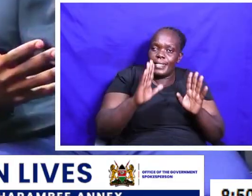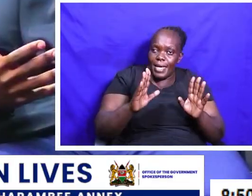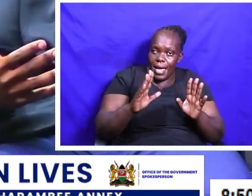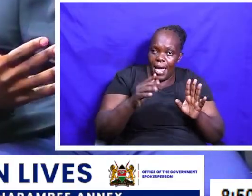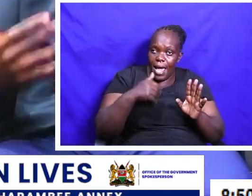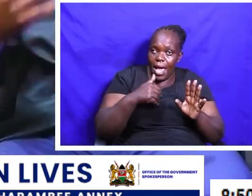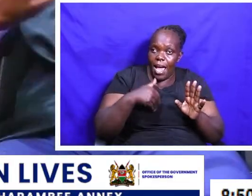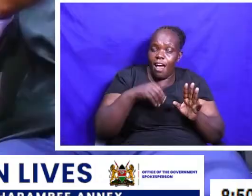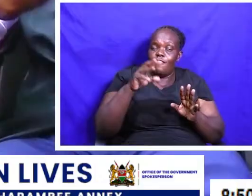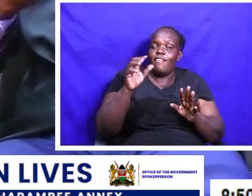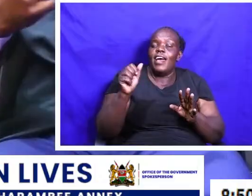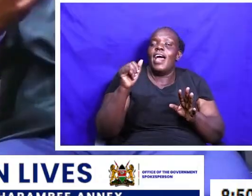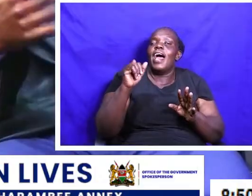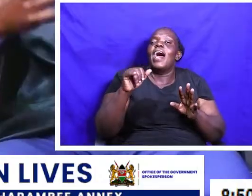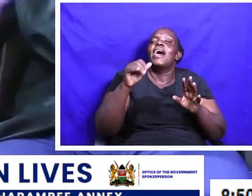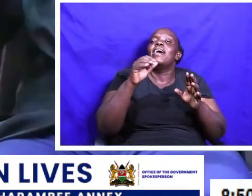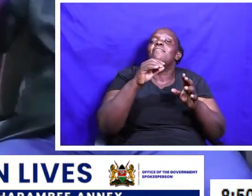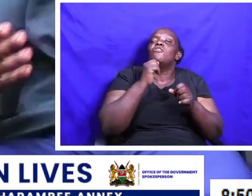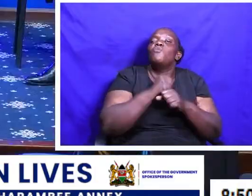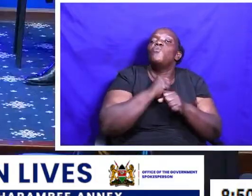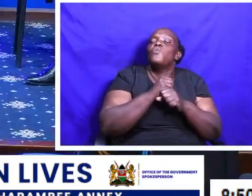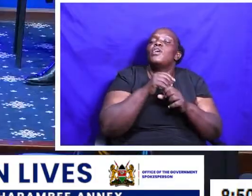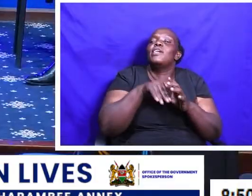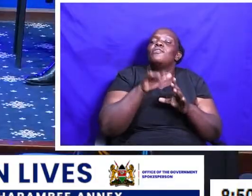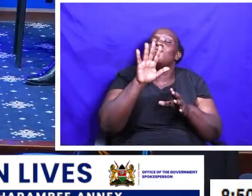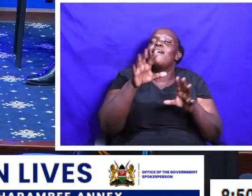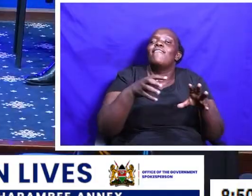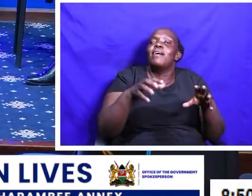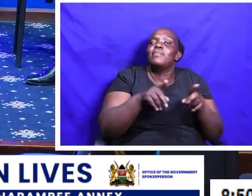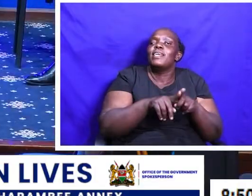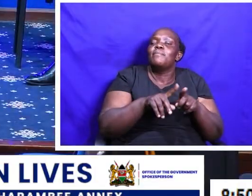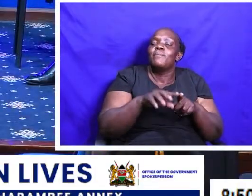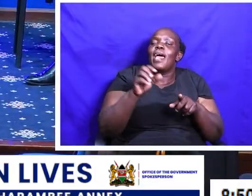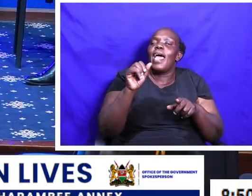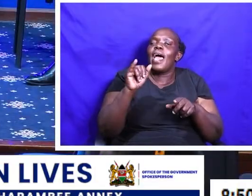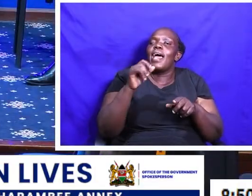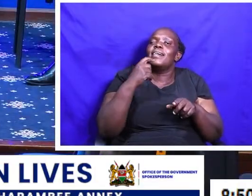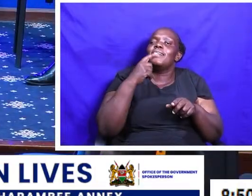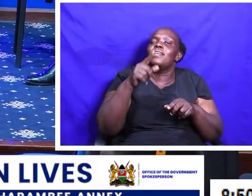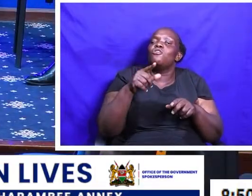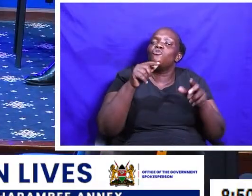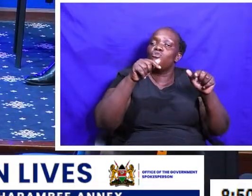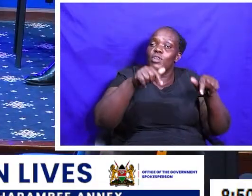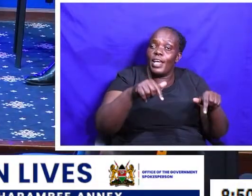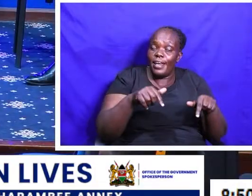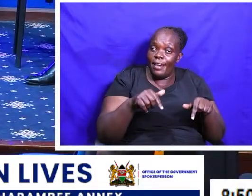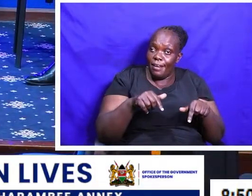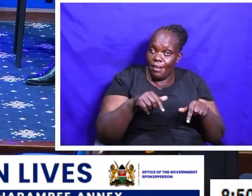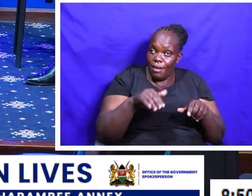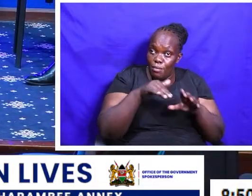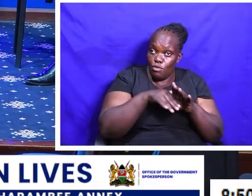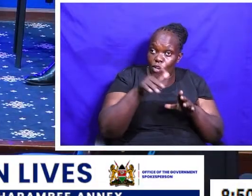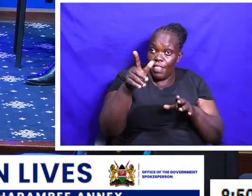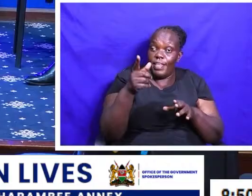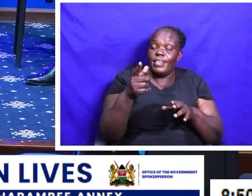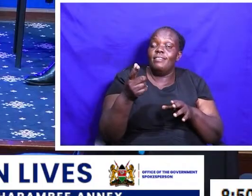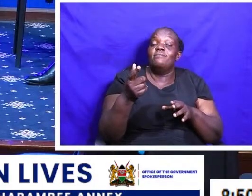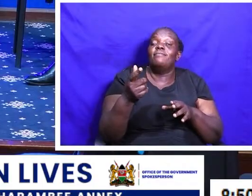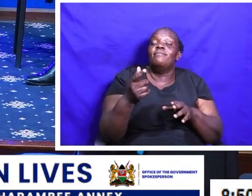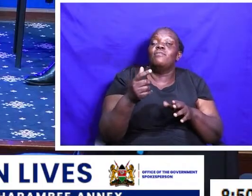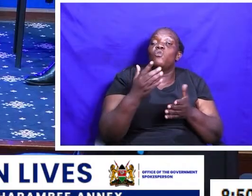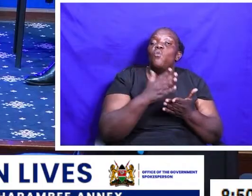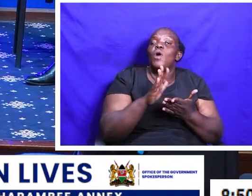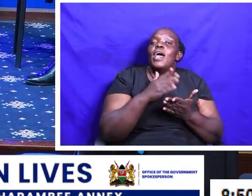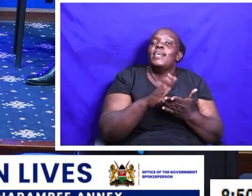manager. You'll have AI running your farm. So this AI will tell you today, okay, put this amount